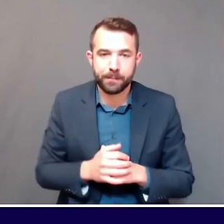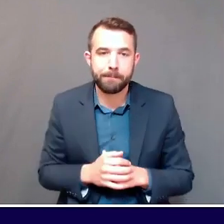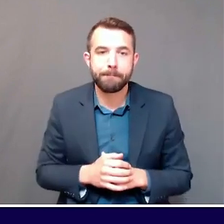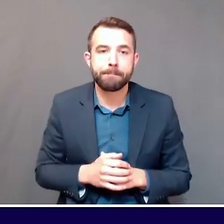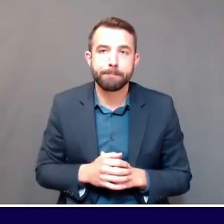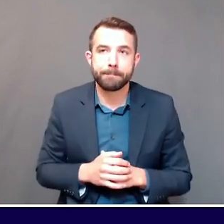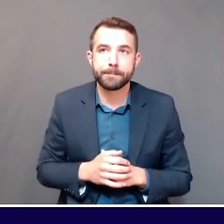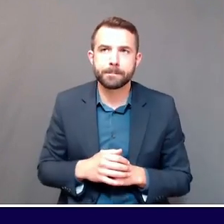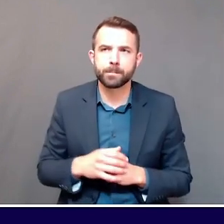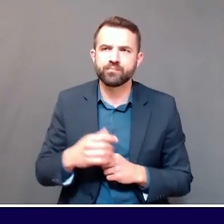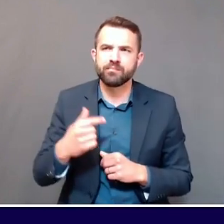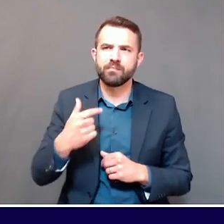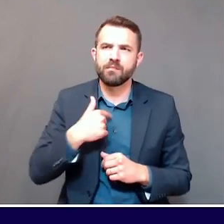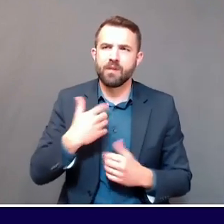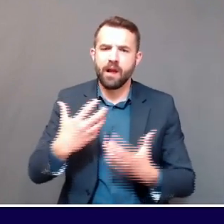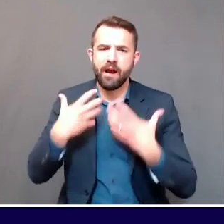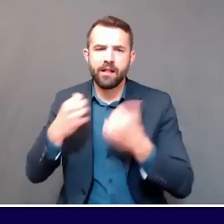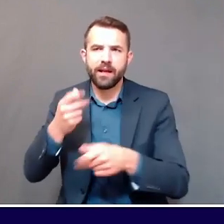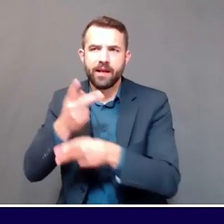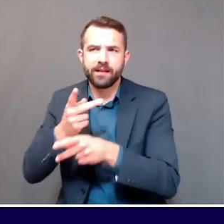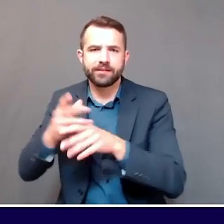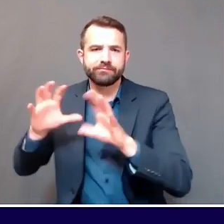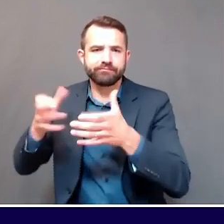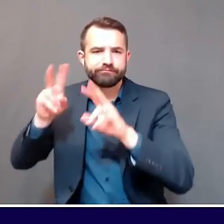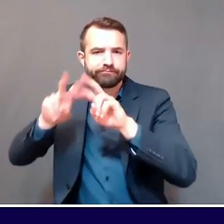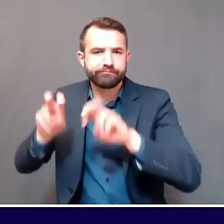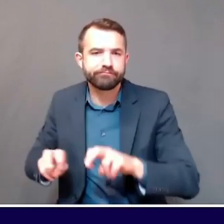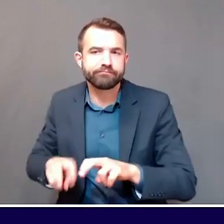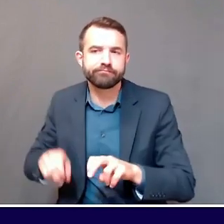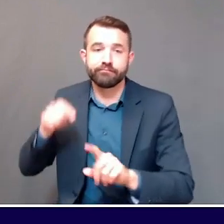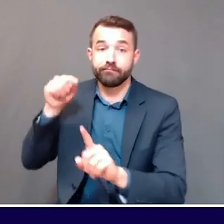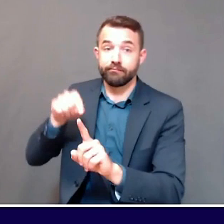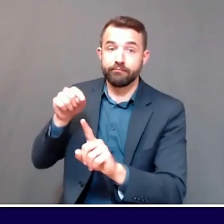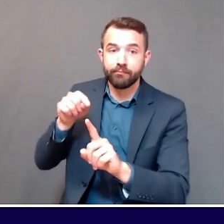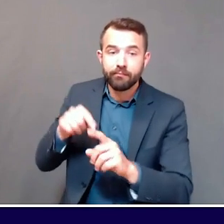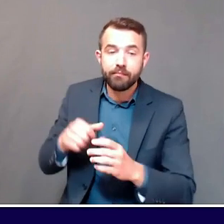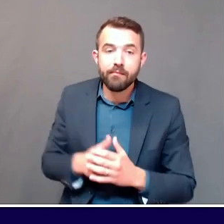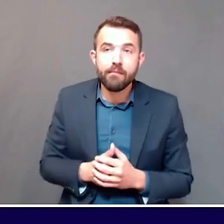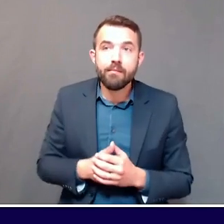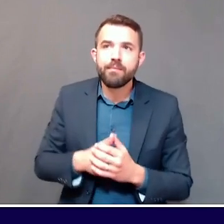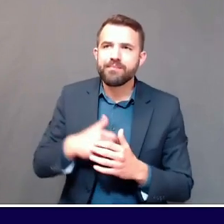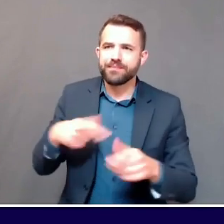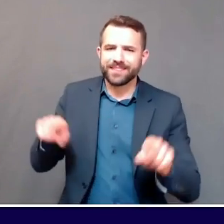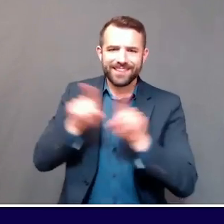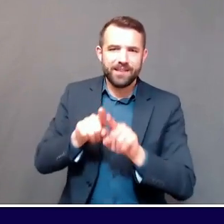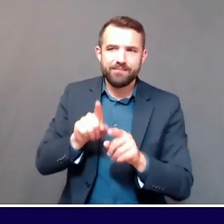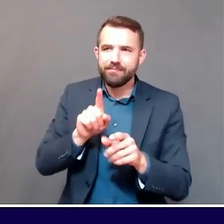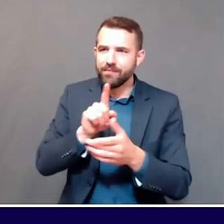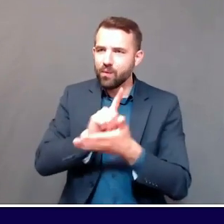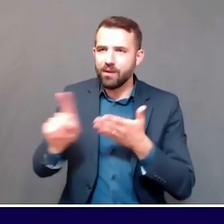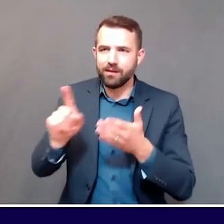healthcare workers, and in that same week, so between May 27th and June 3rd, where we are